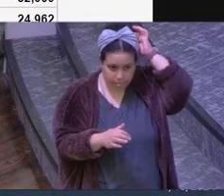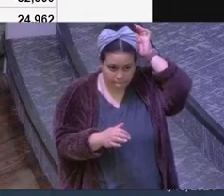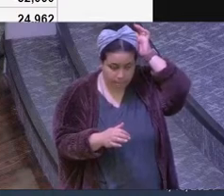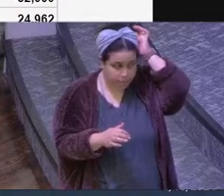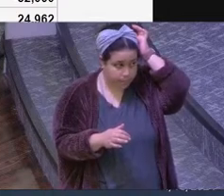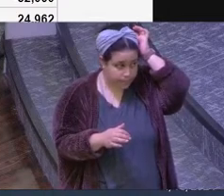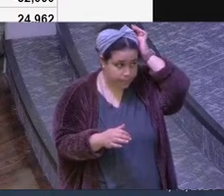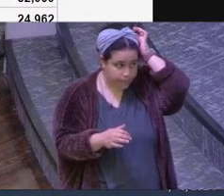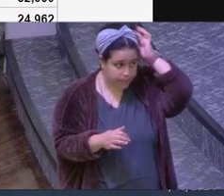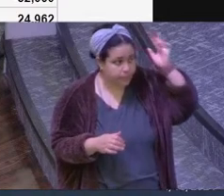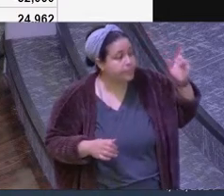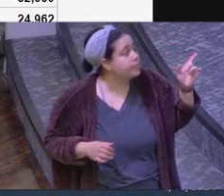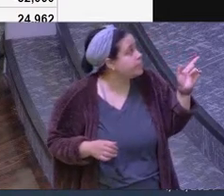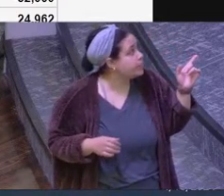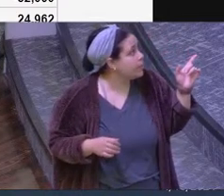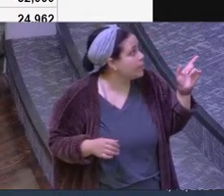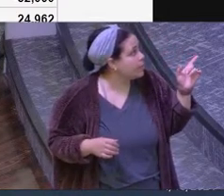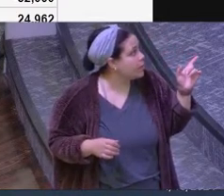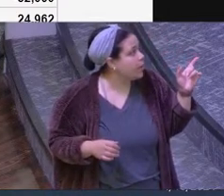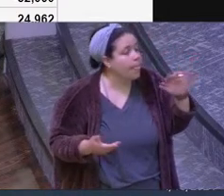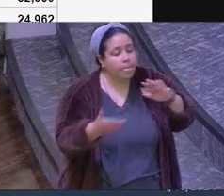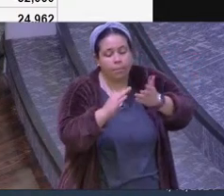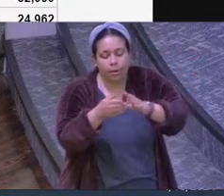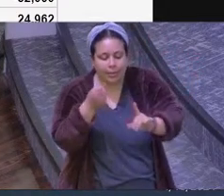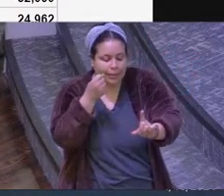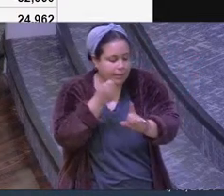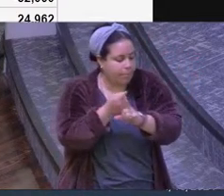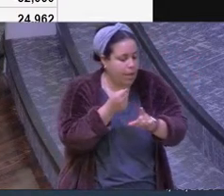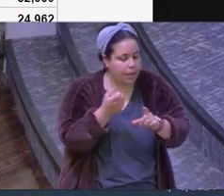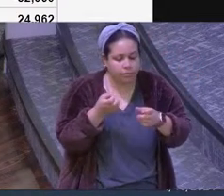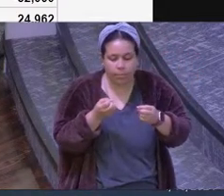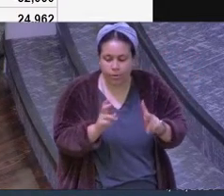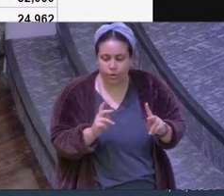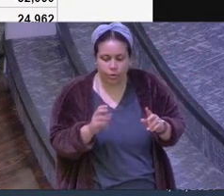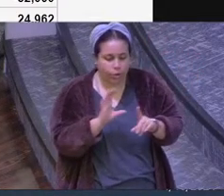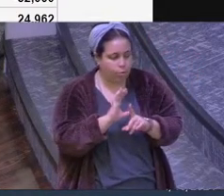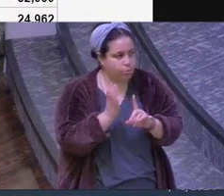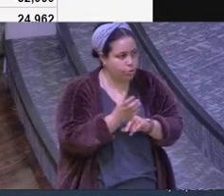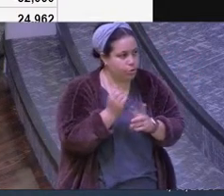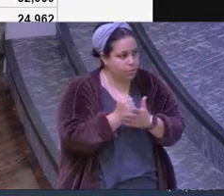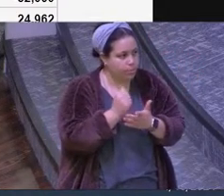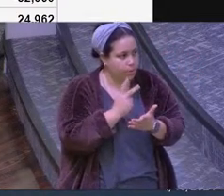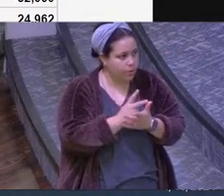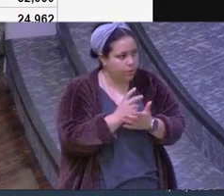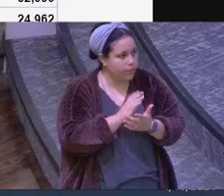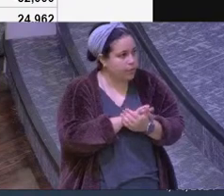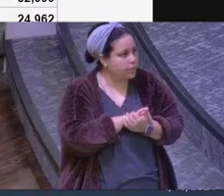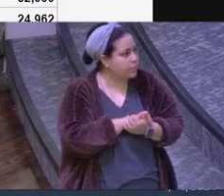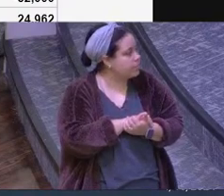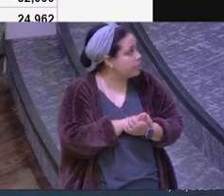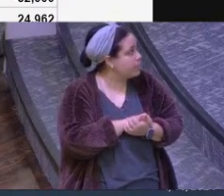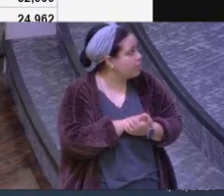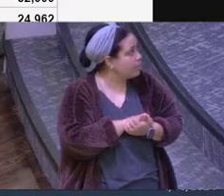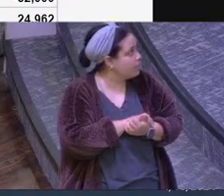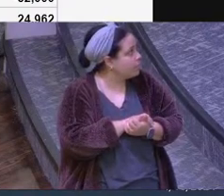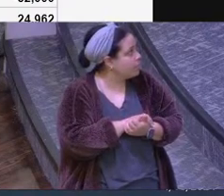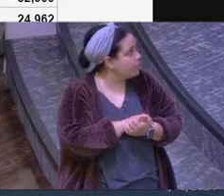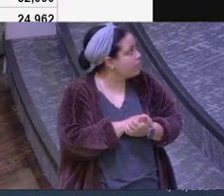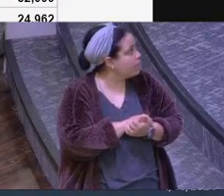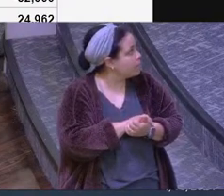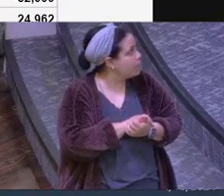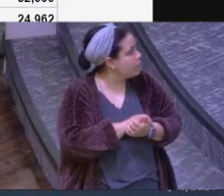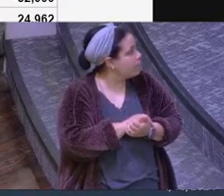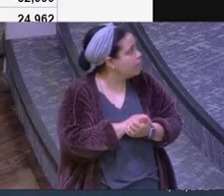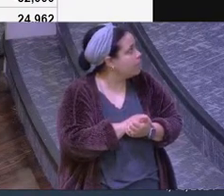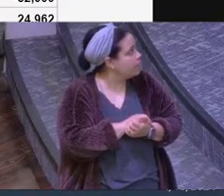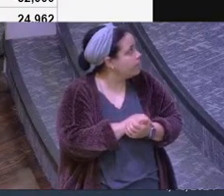just a continuation of our opportunity culture that was approved during this fiscal year. It's just the annual